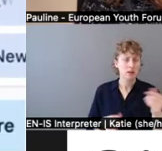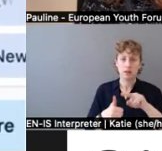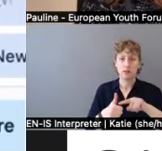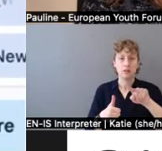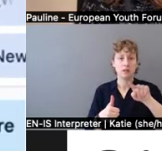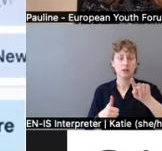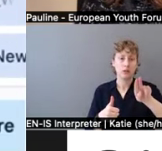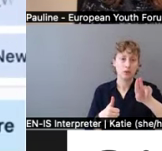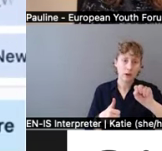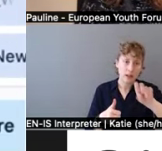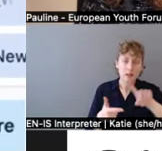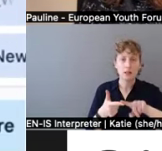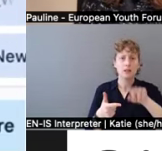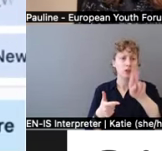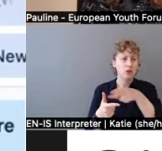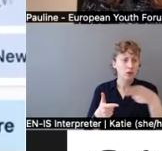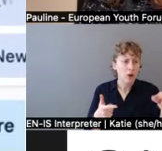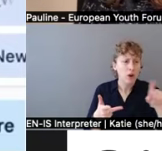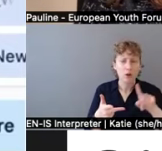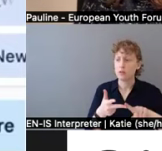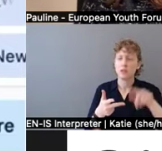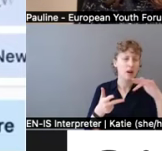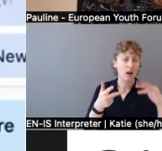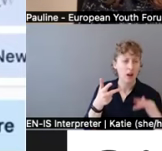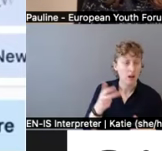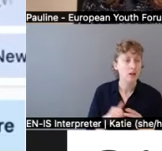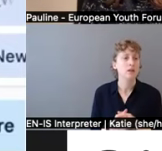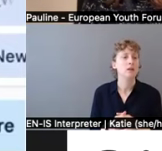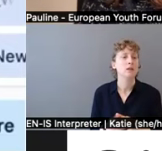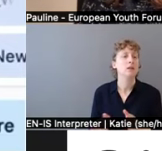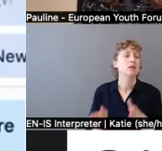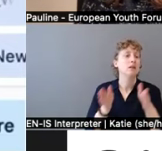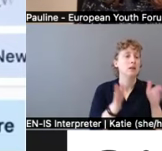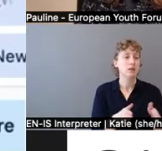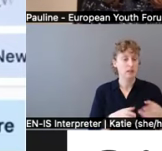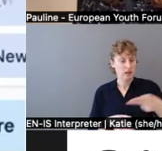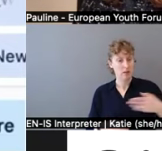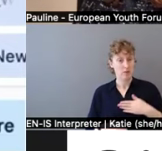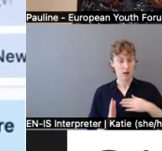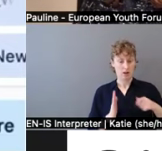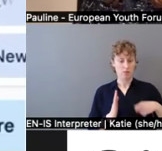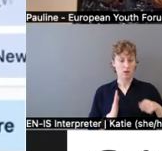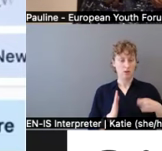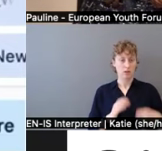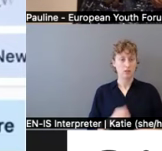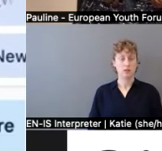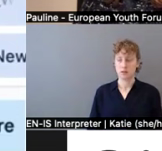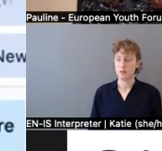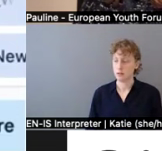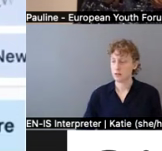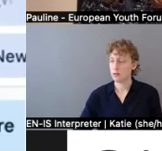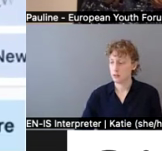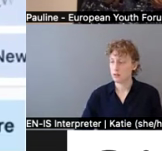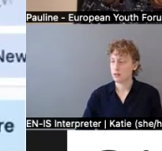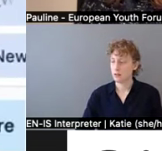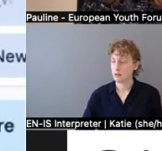you use in your budget template, and then the name of your project. In here, so